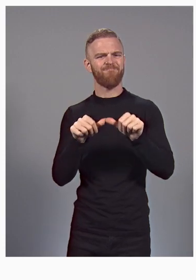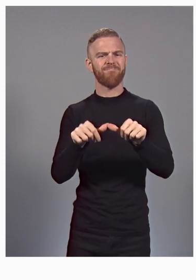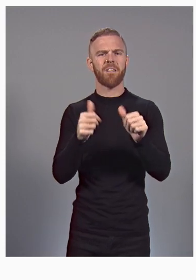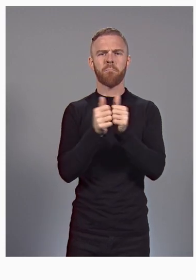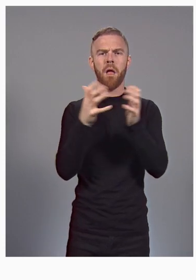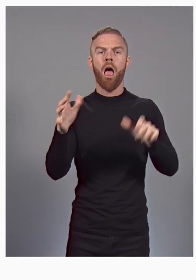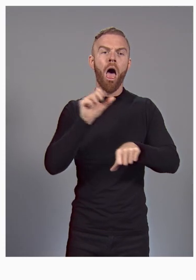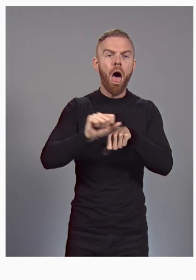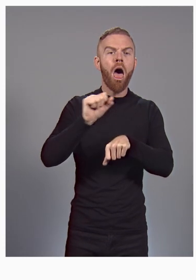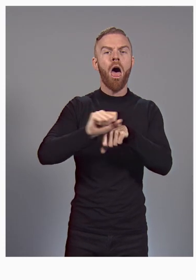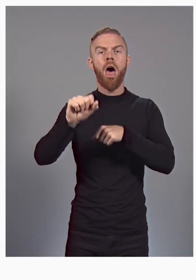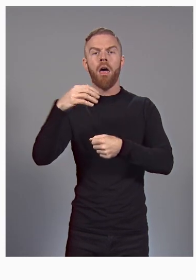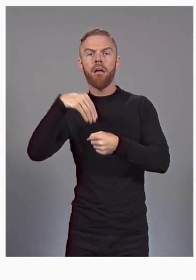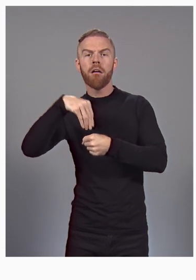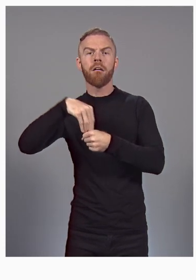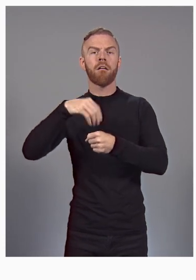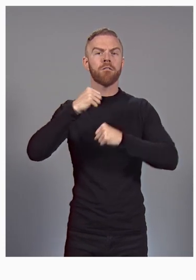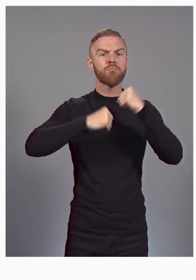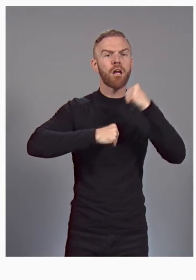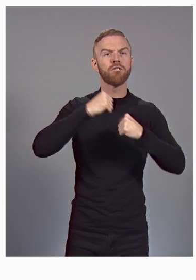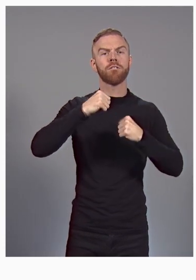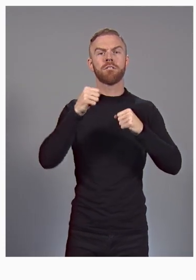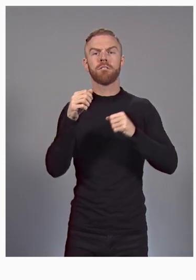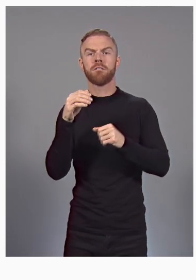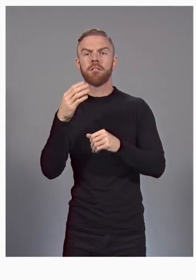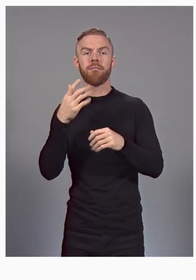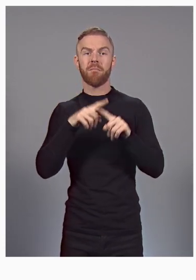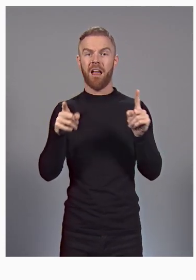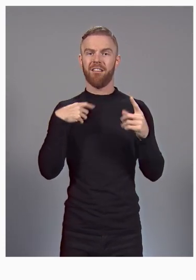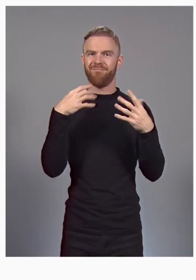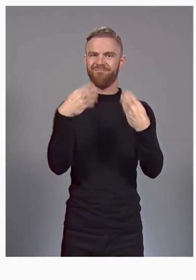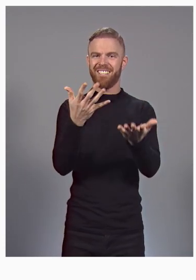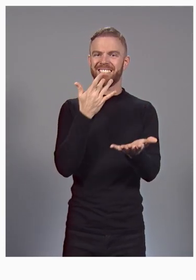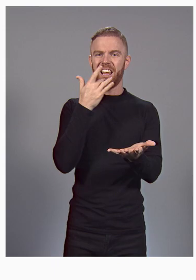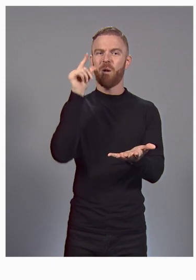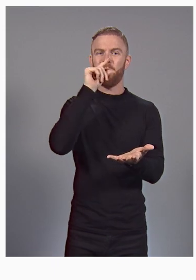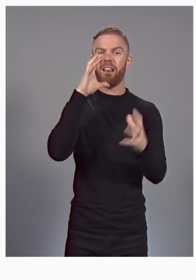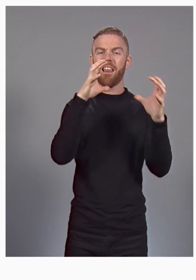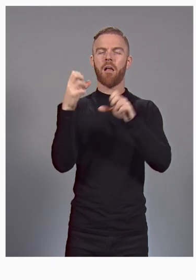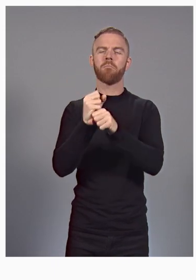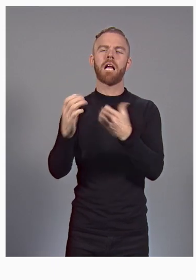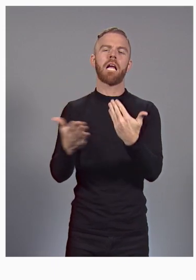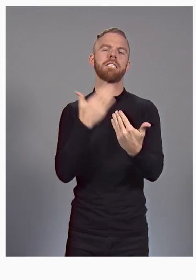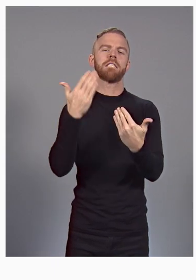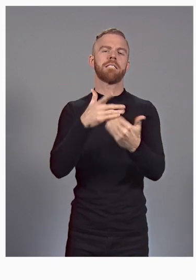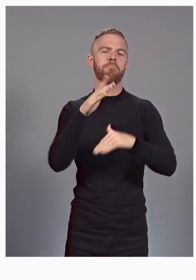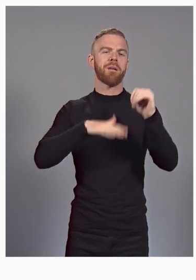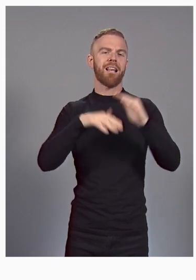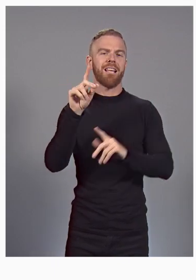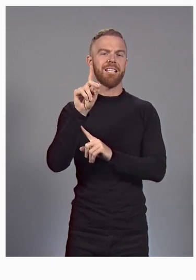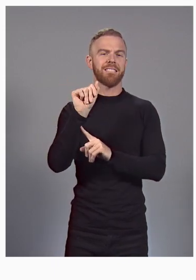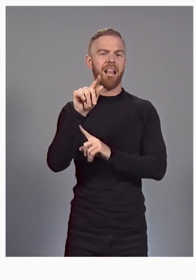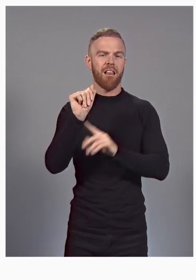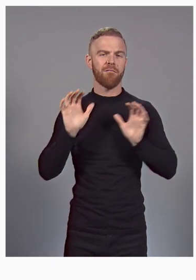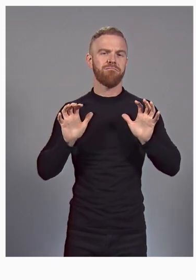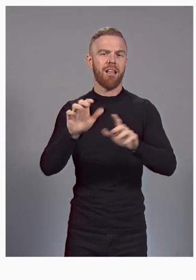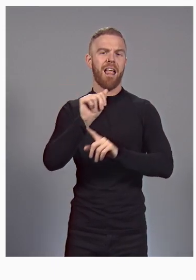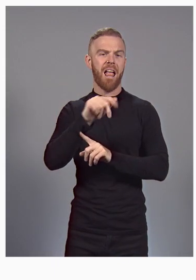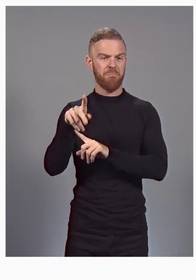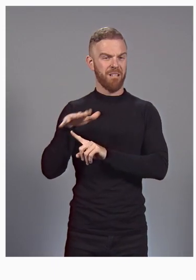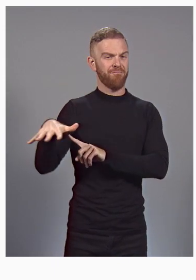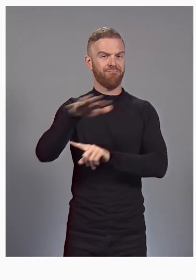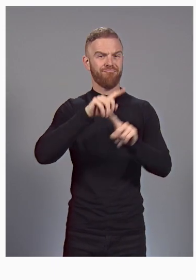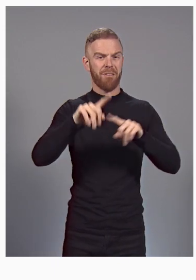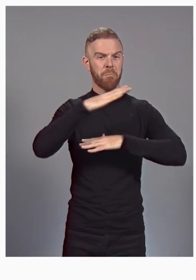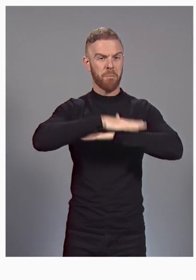given you a taste of how Google Cloud makes it easier for you to build data-driven apps on a unified platform. And this is why